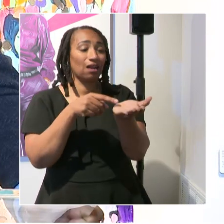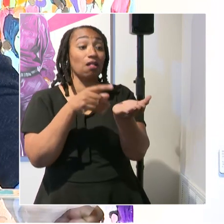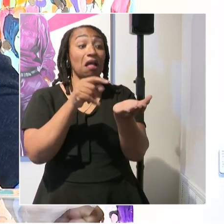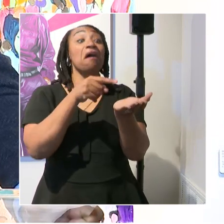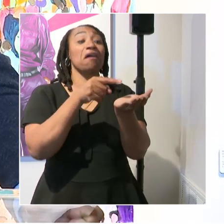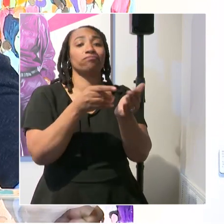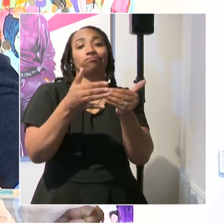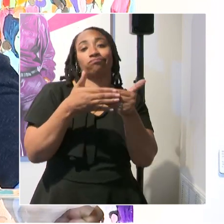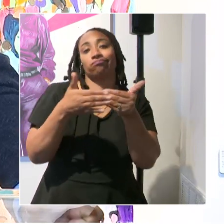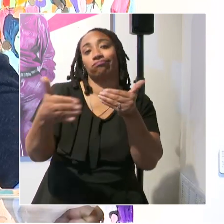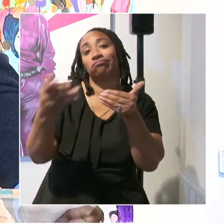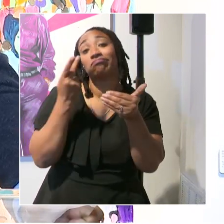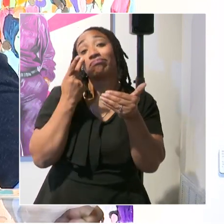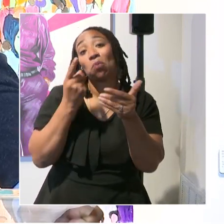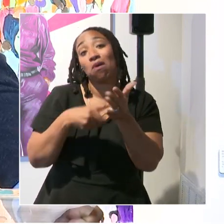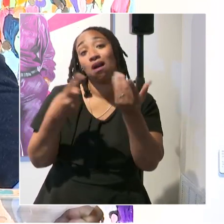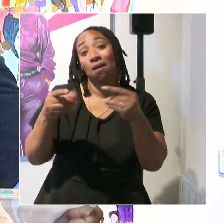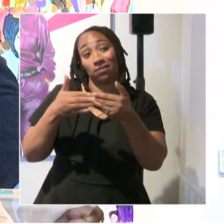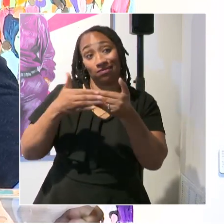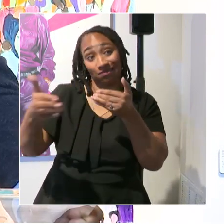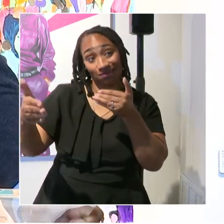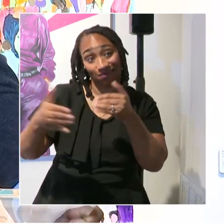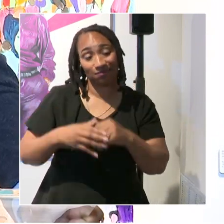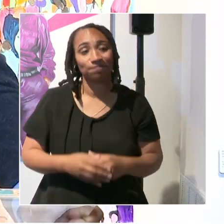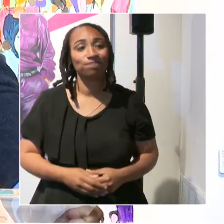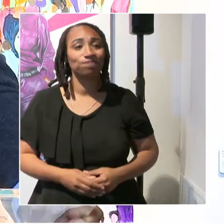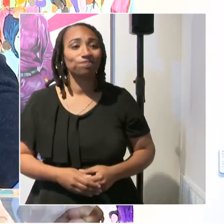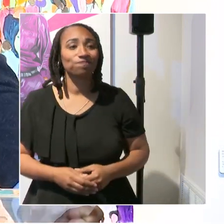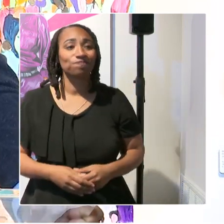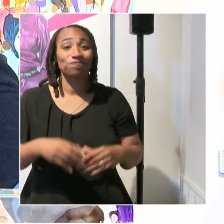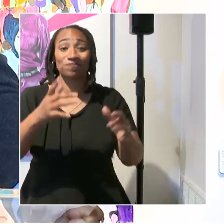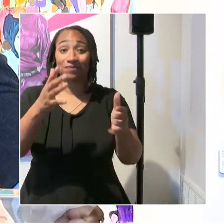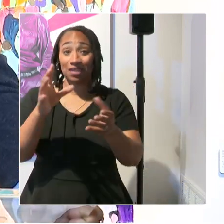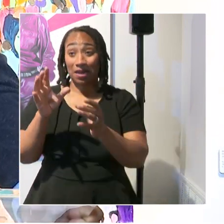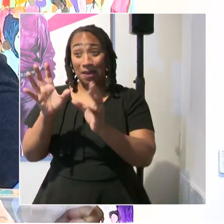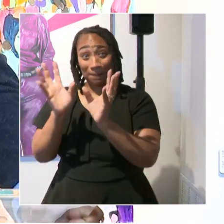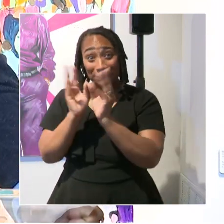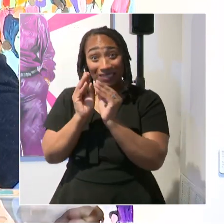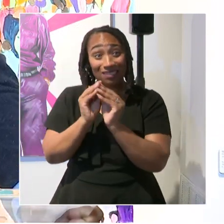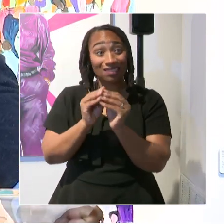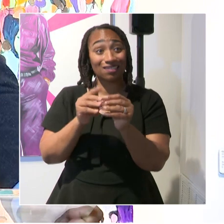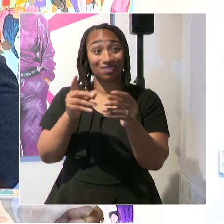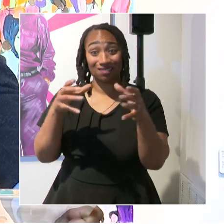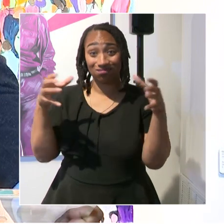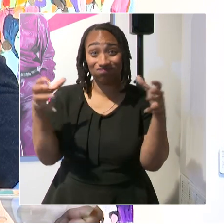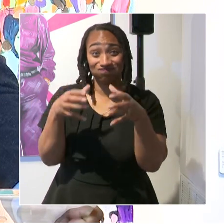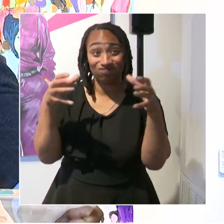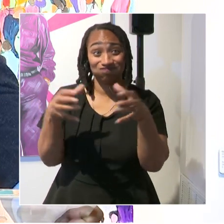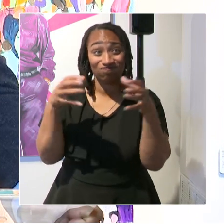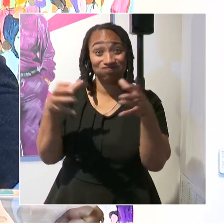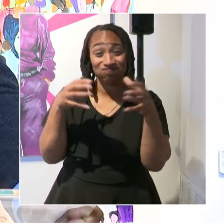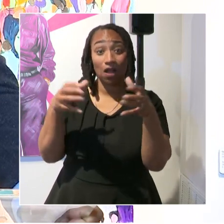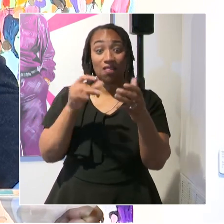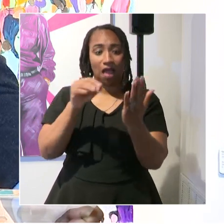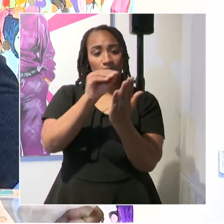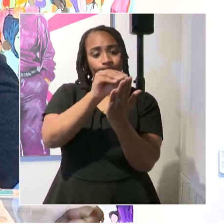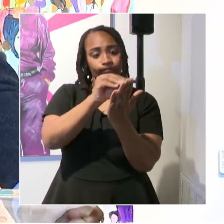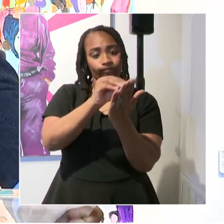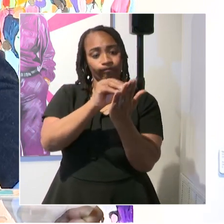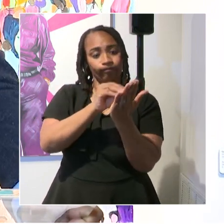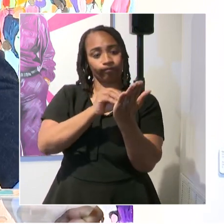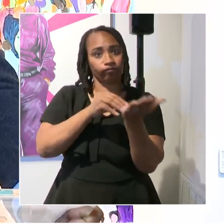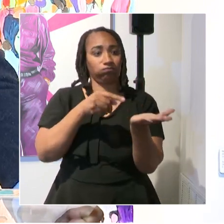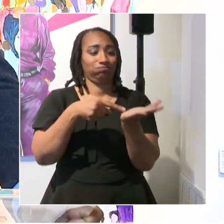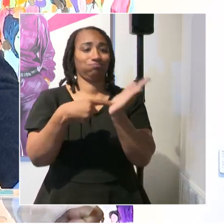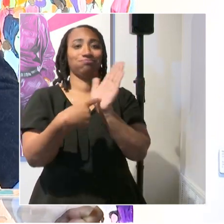meeting. That meeting is designed to take up the report and for us to make a recommendation, which, as you all know,